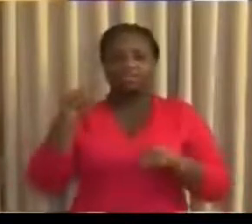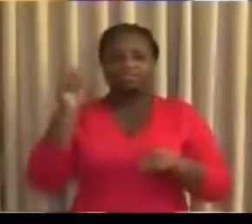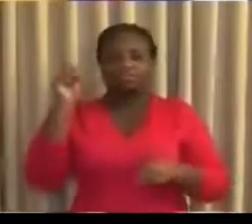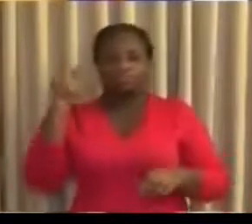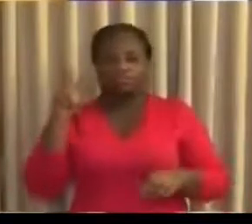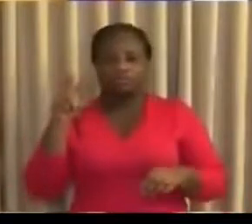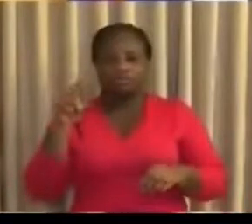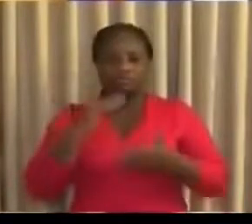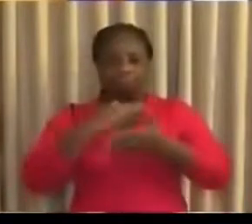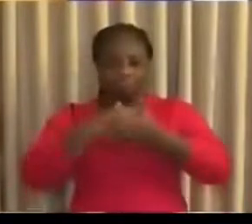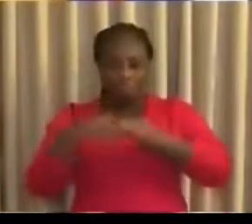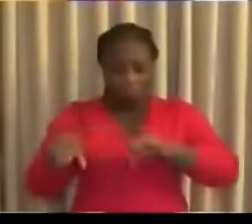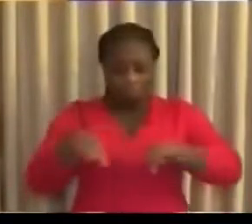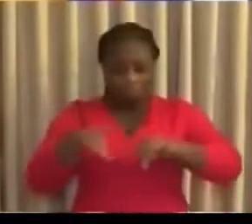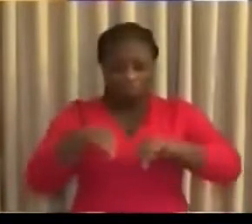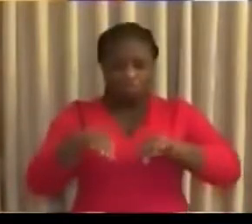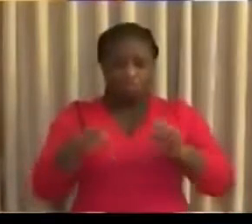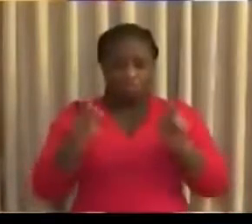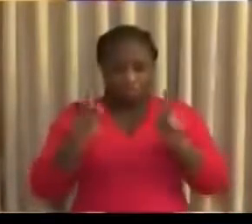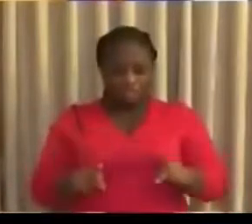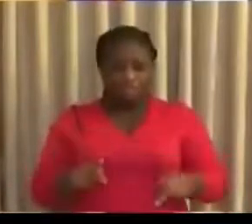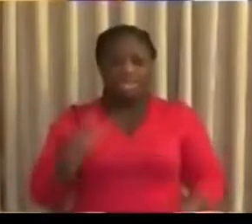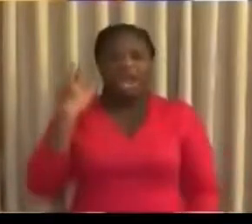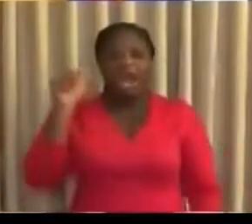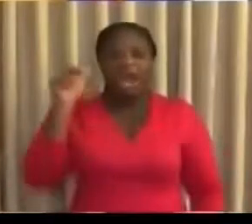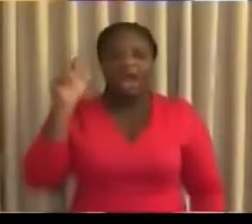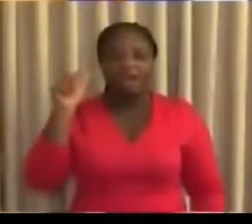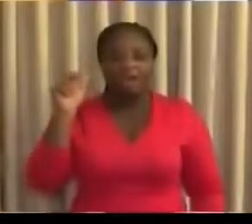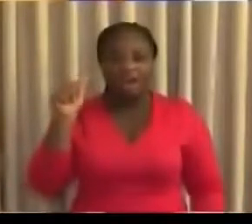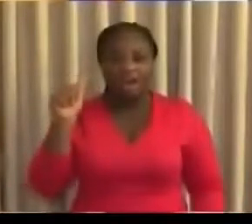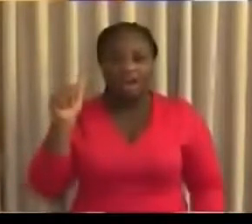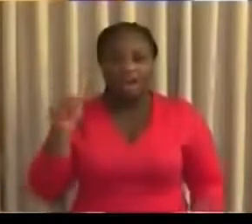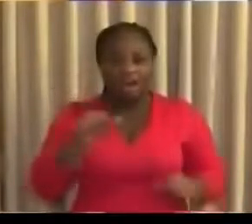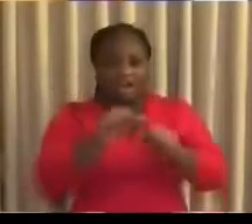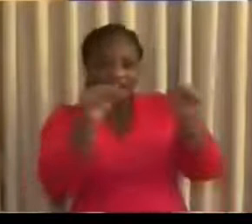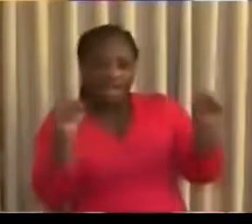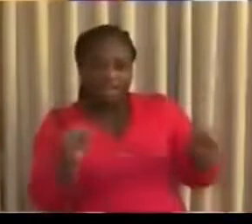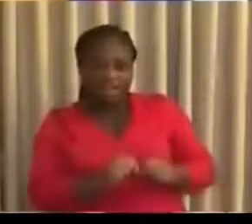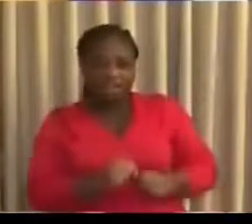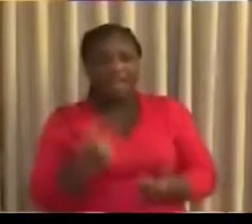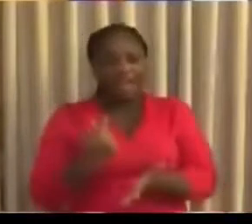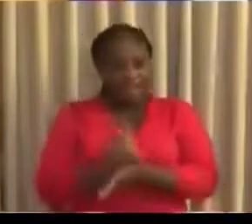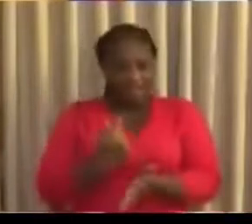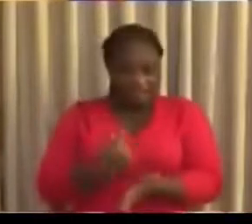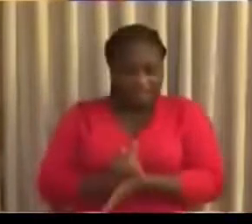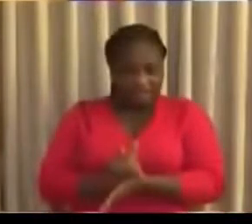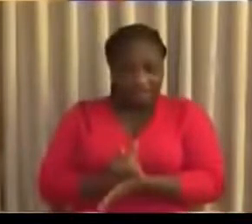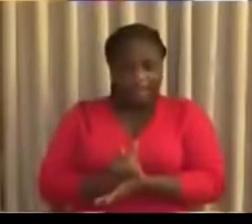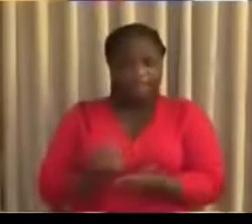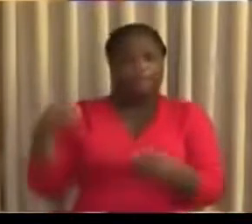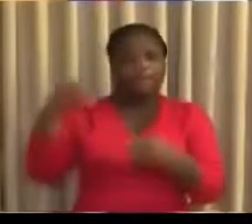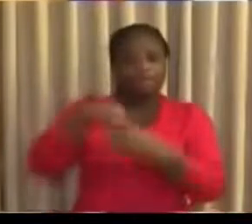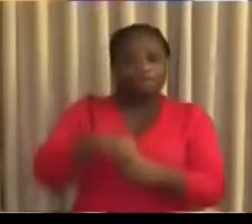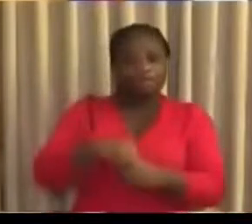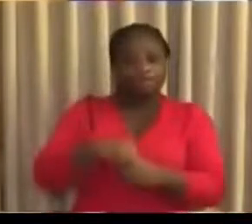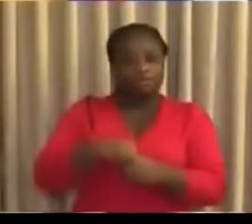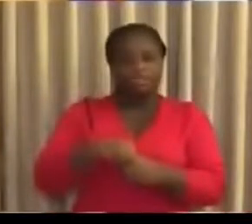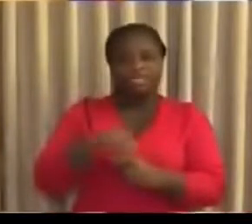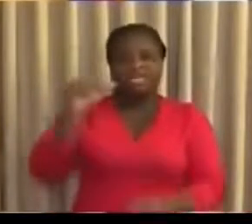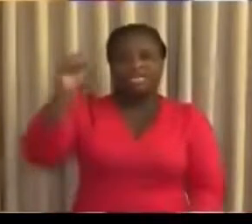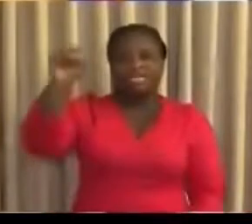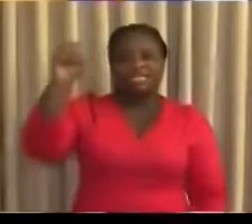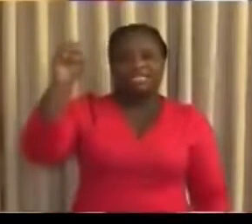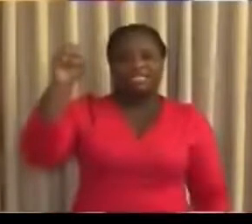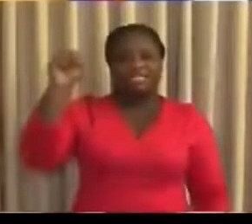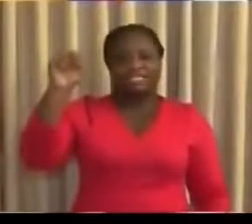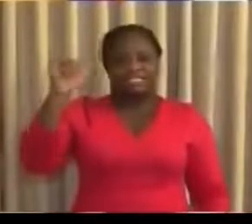on movement of persons in the Greater Accra Metropolitan Area, GAMA, which includes Awutu Senya East